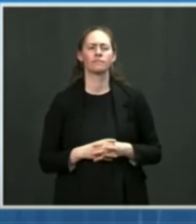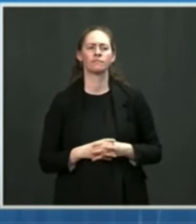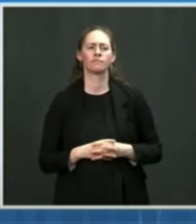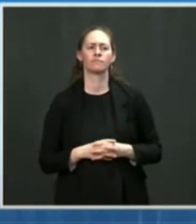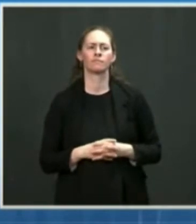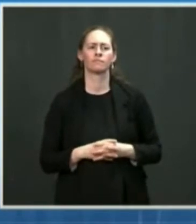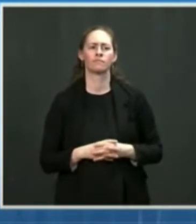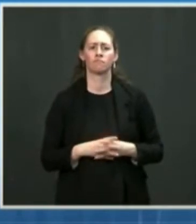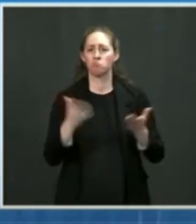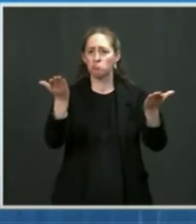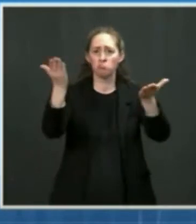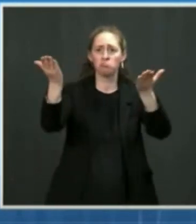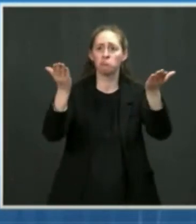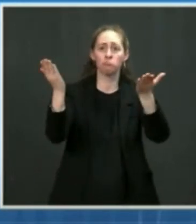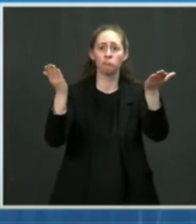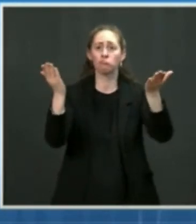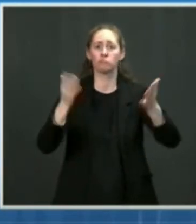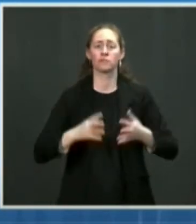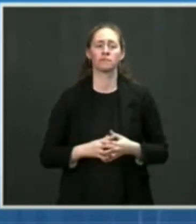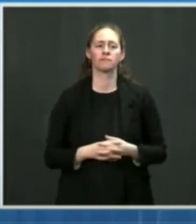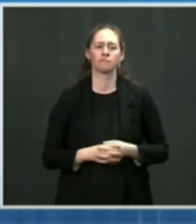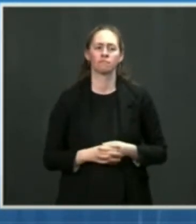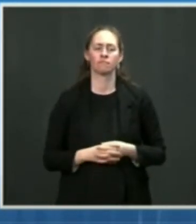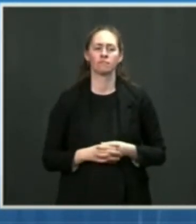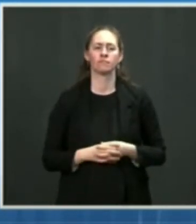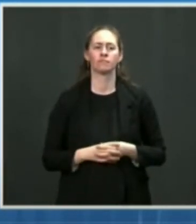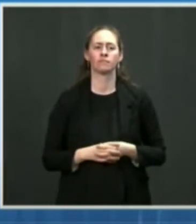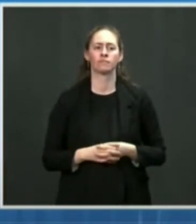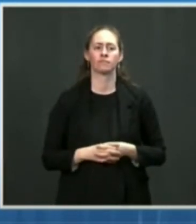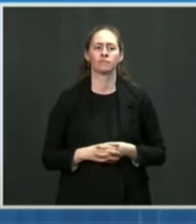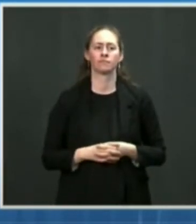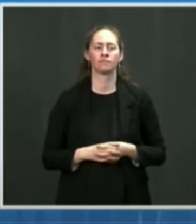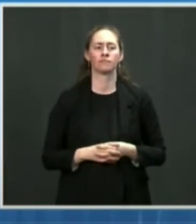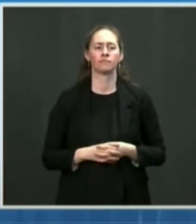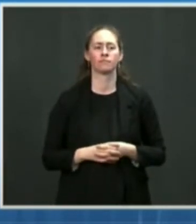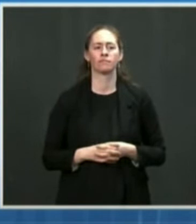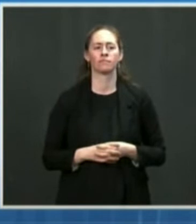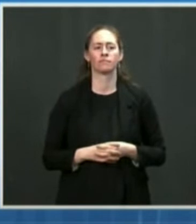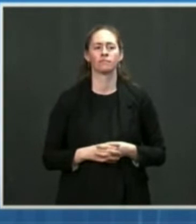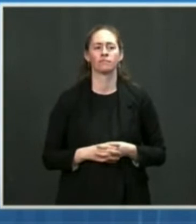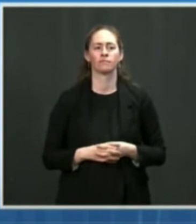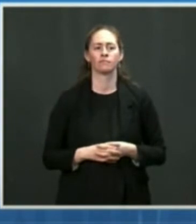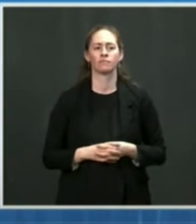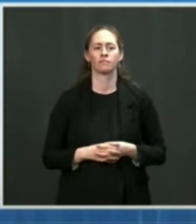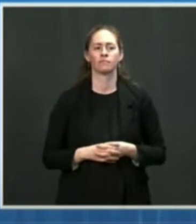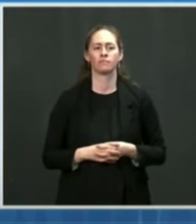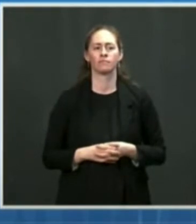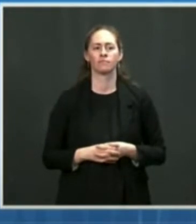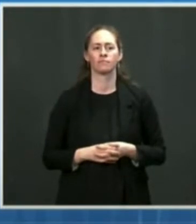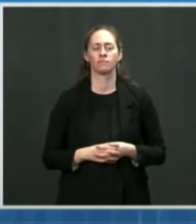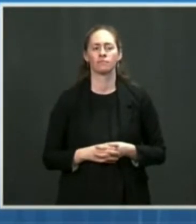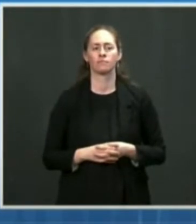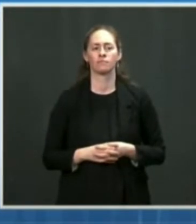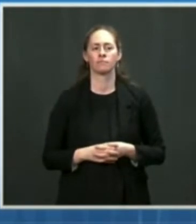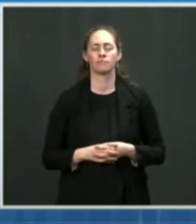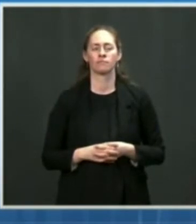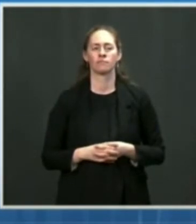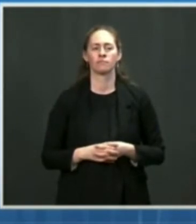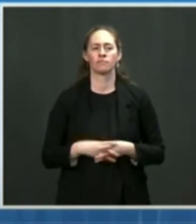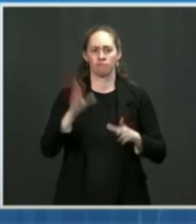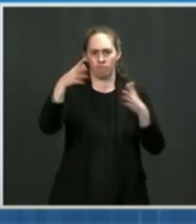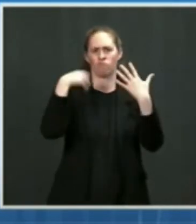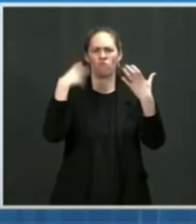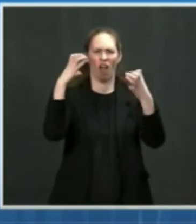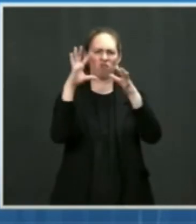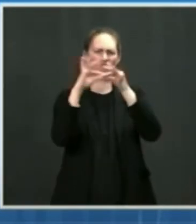comment, particularly the notion that no vaccine is perfect, but B, with 2 doses and 2